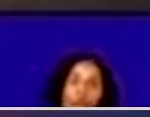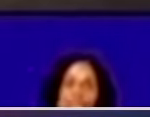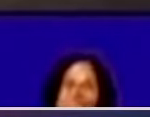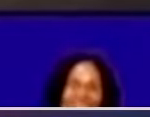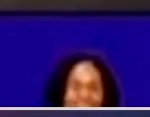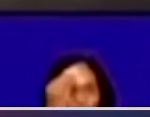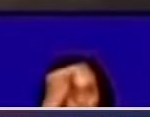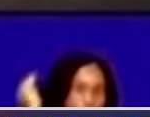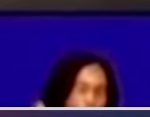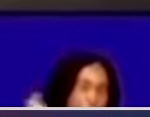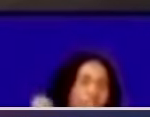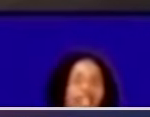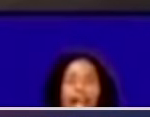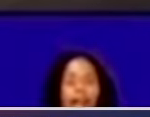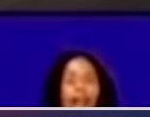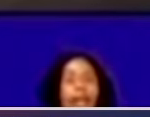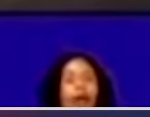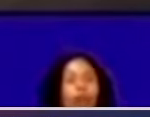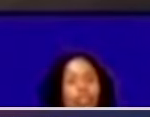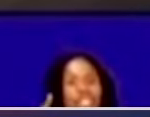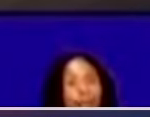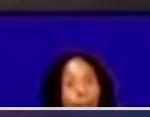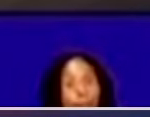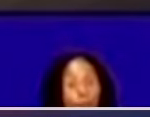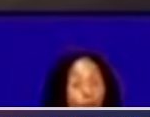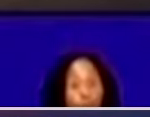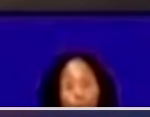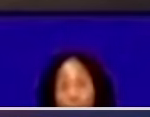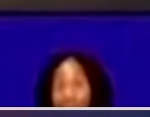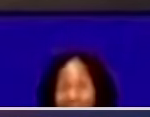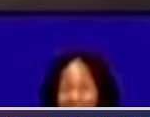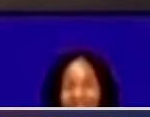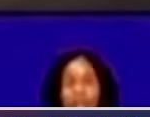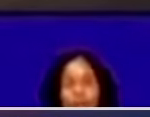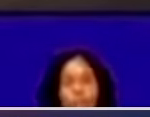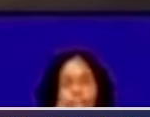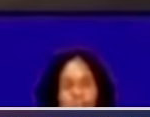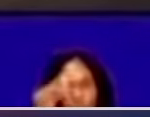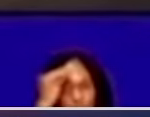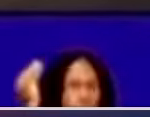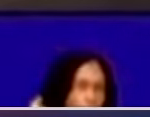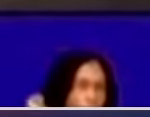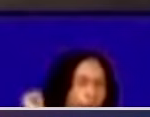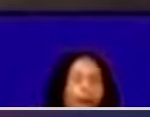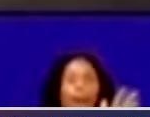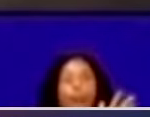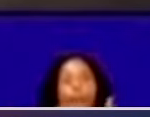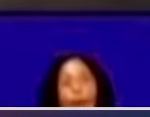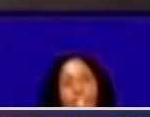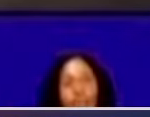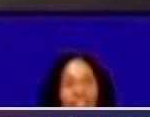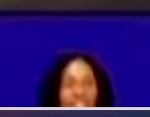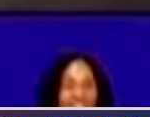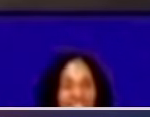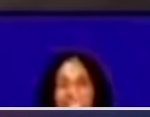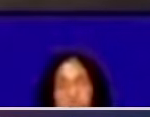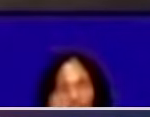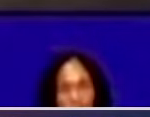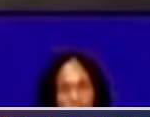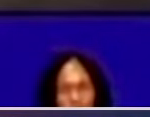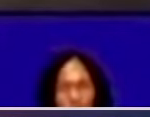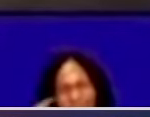when we debate the positive things that you said on Thursday. Are any of them likely to happen?